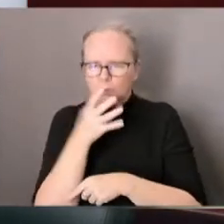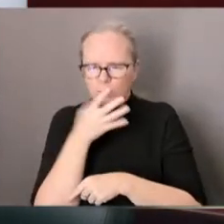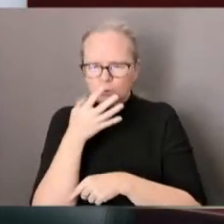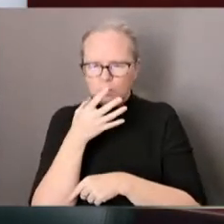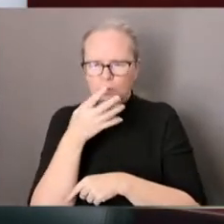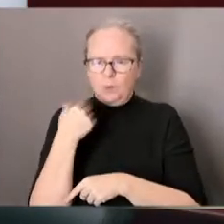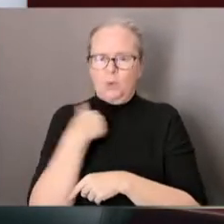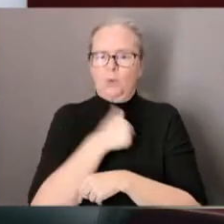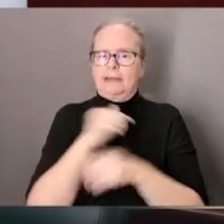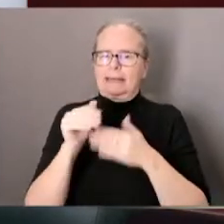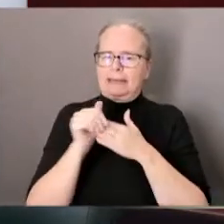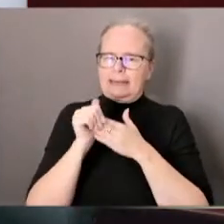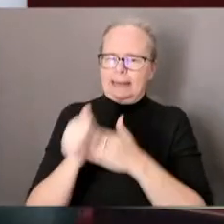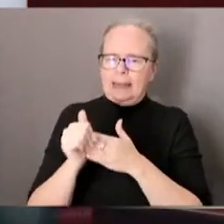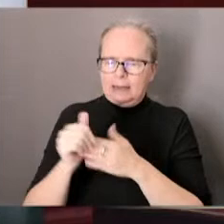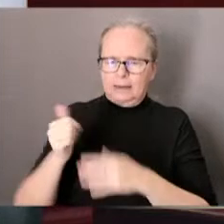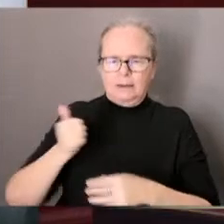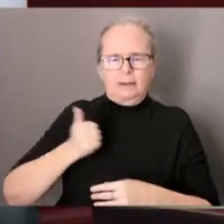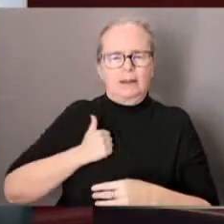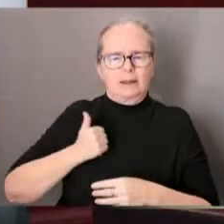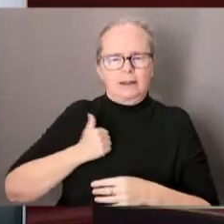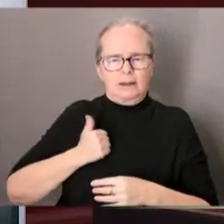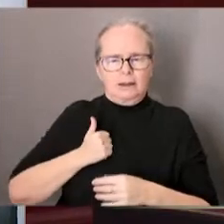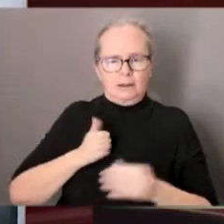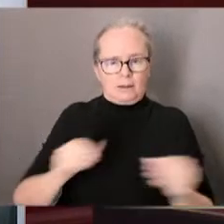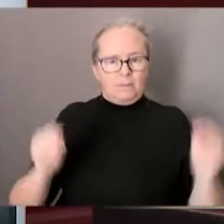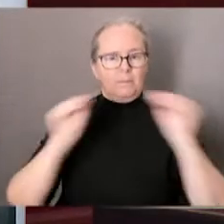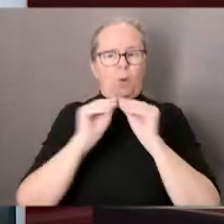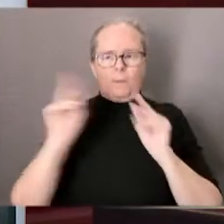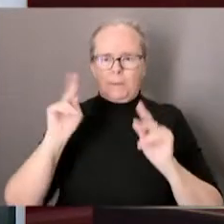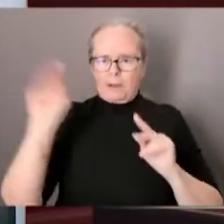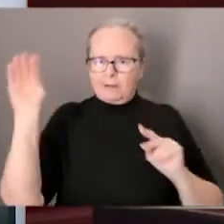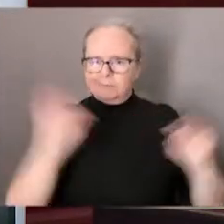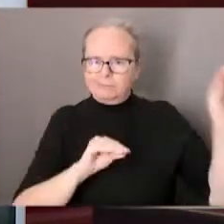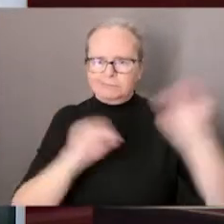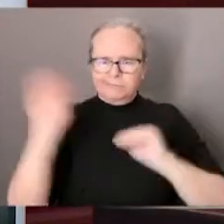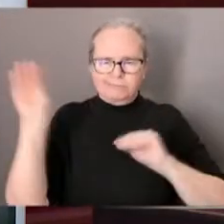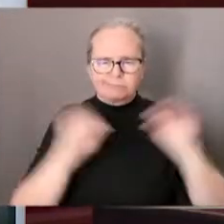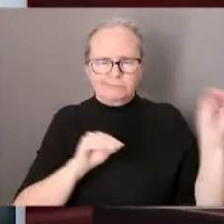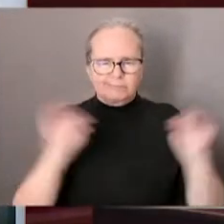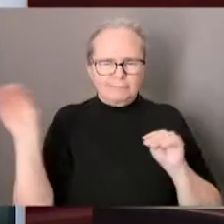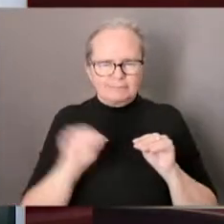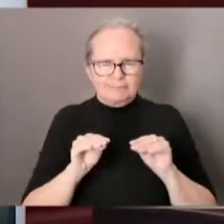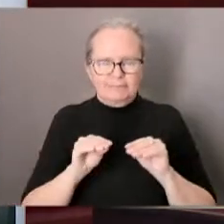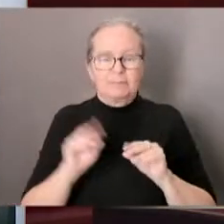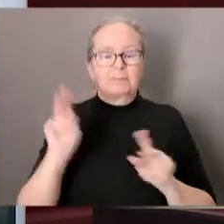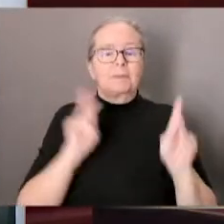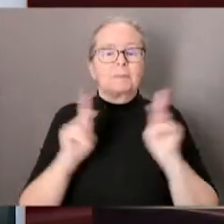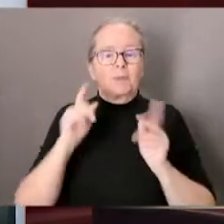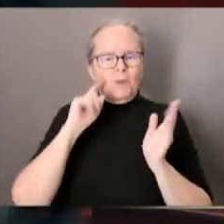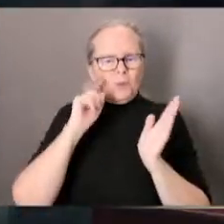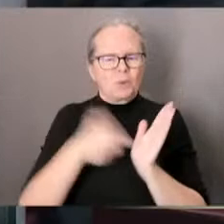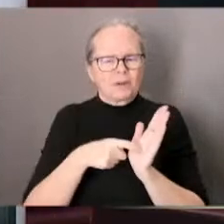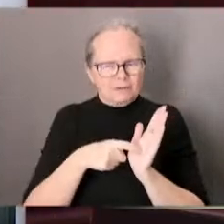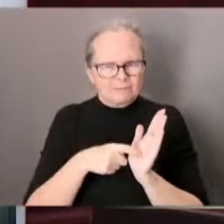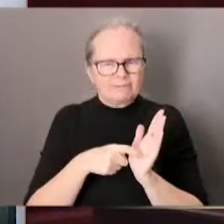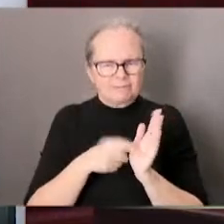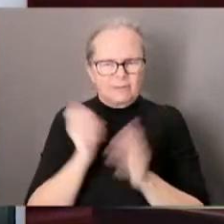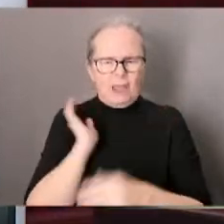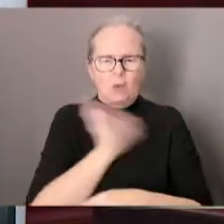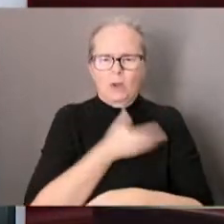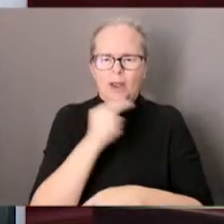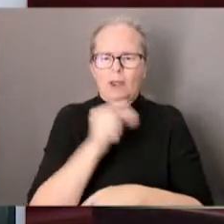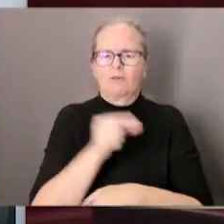constituencies constituents are recognized in the low tax pro-growth policies of our government they can see clearly the record investment in Fort